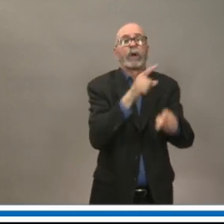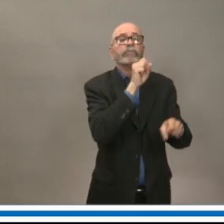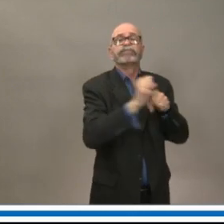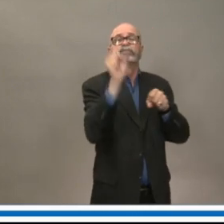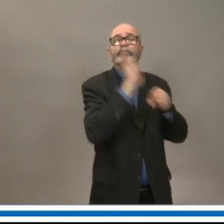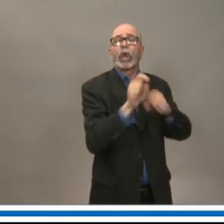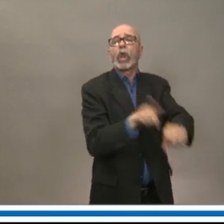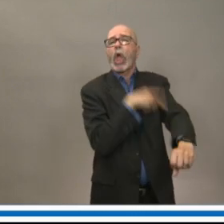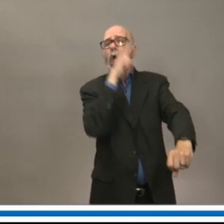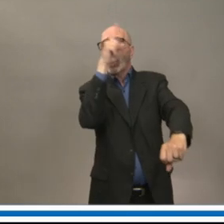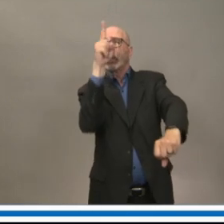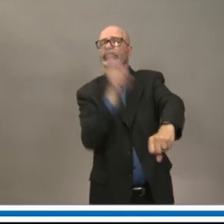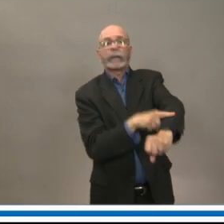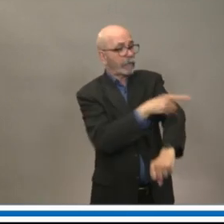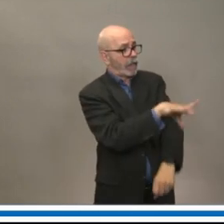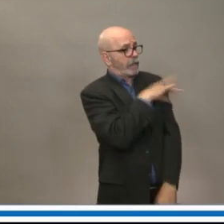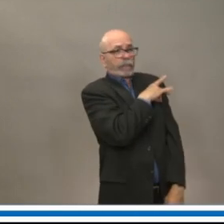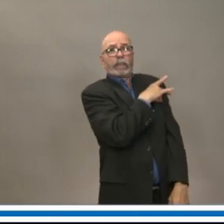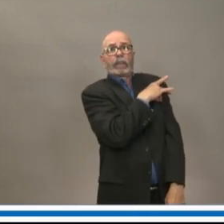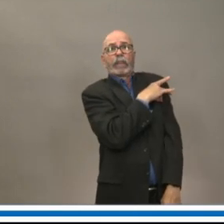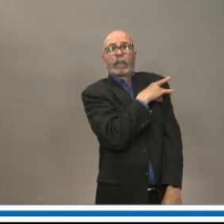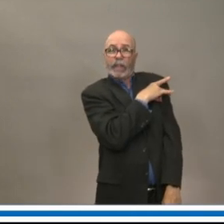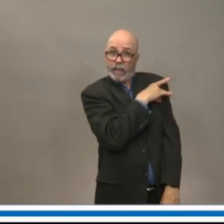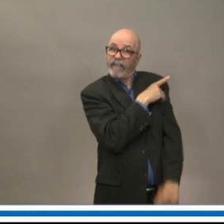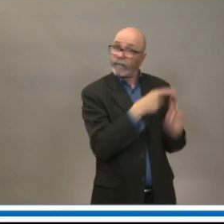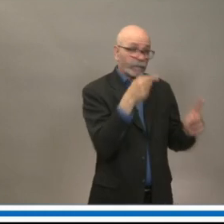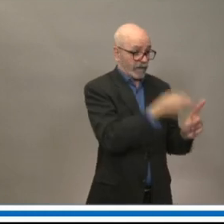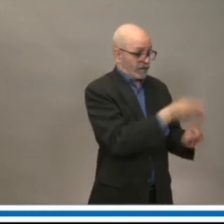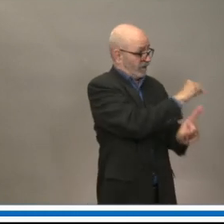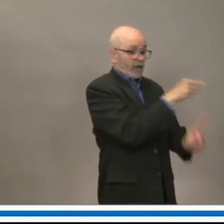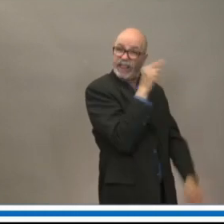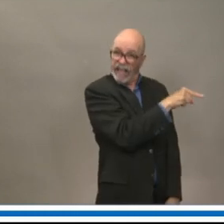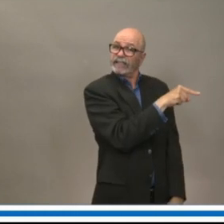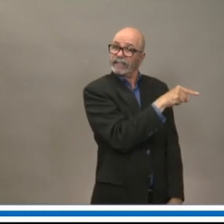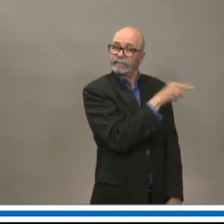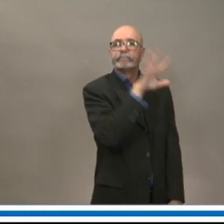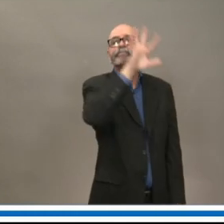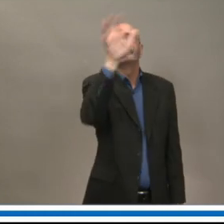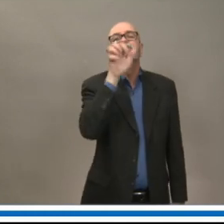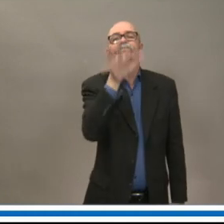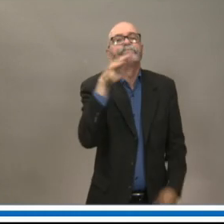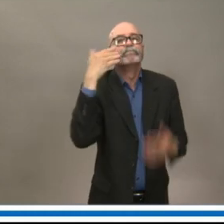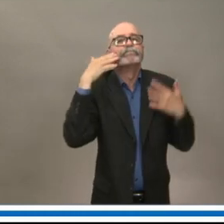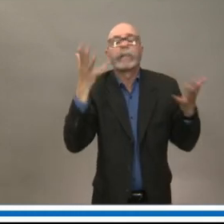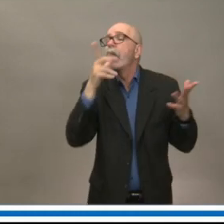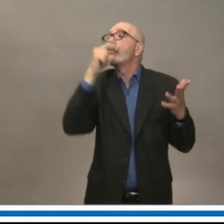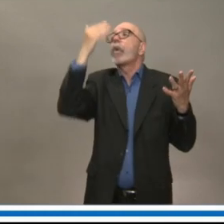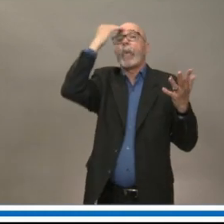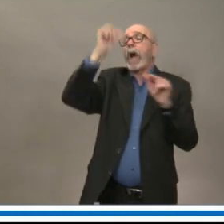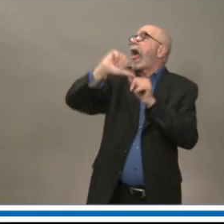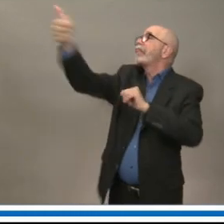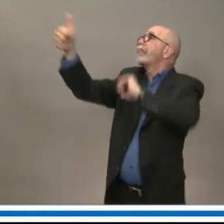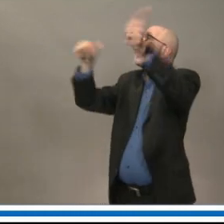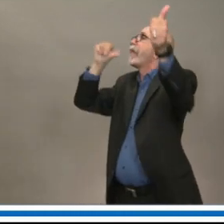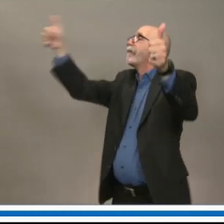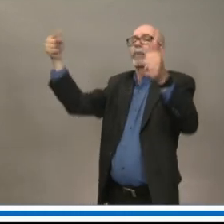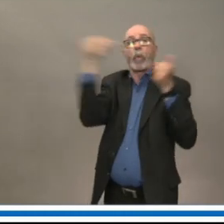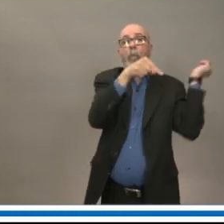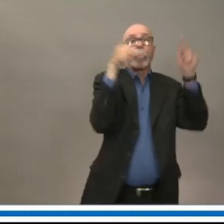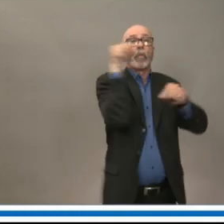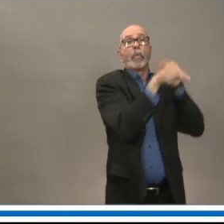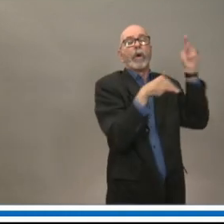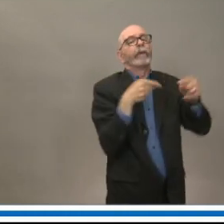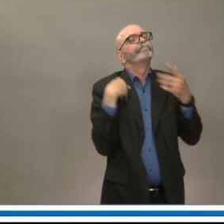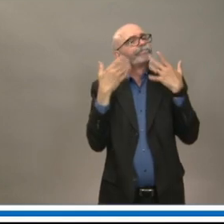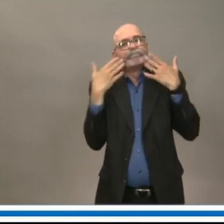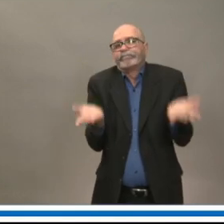people live in communities, and that's likely where their exposure is. Having said that, we need to make sure then that what is taking place